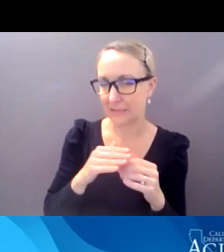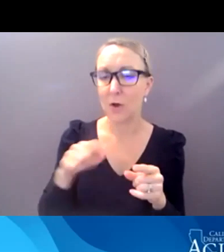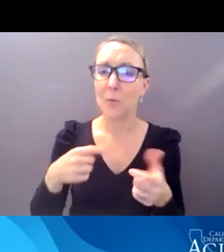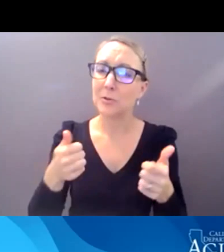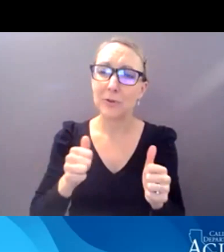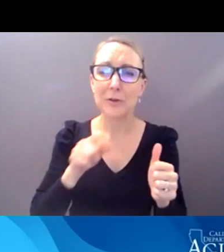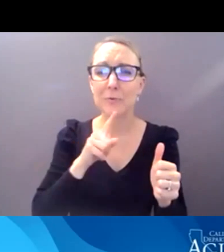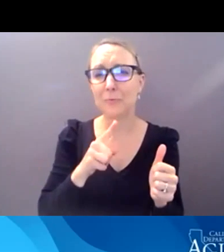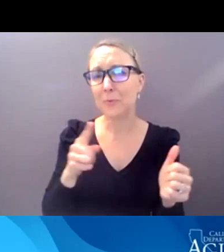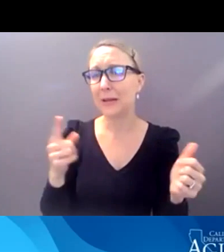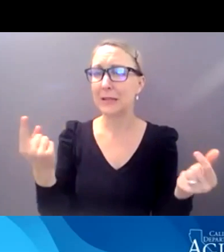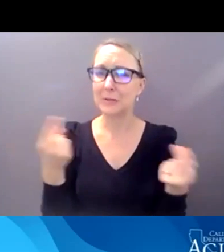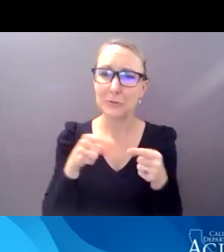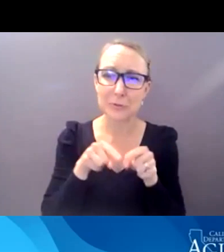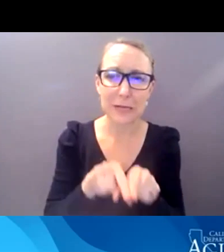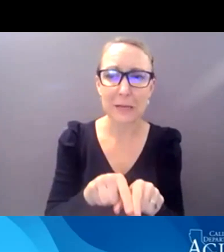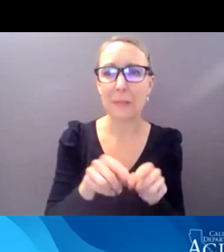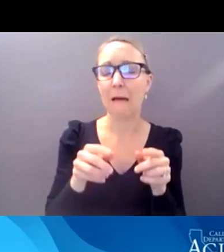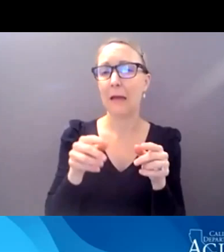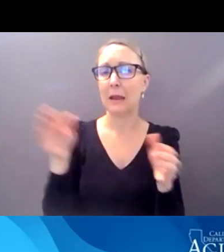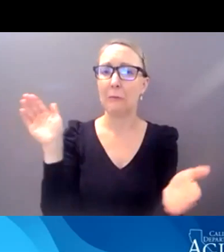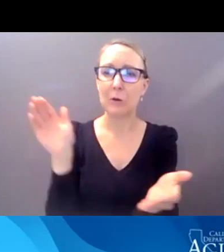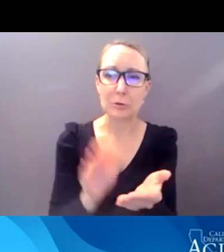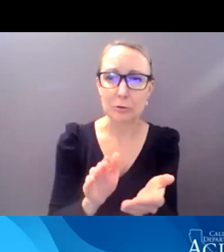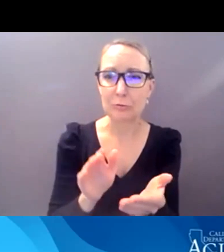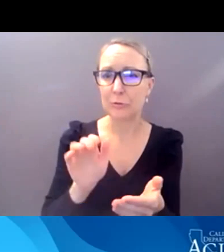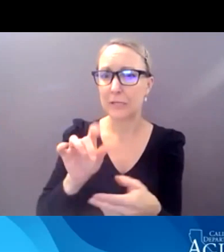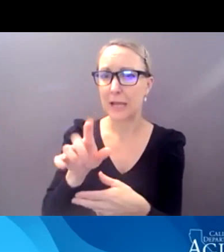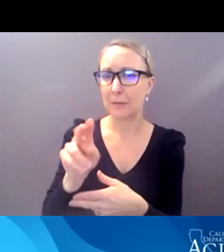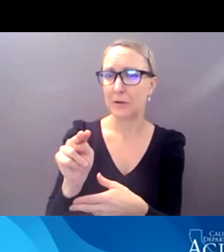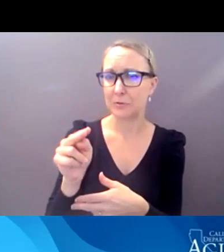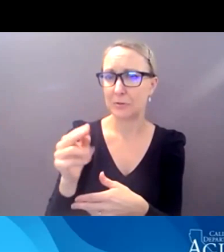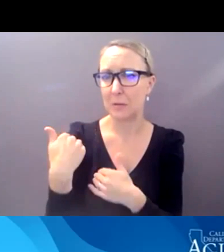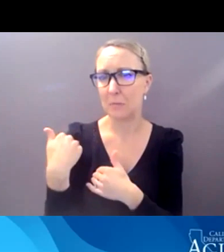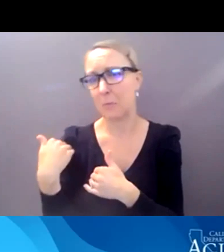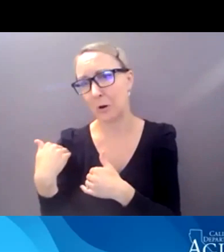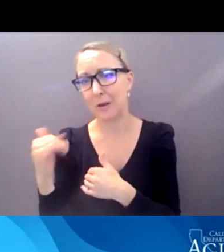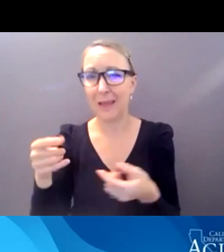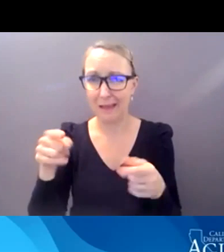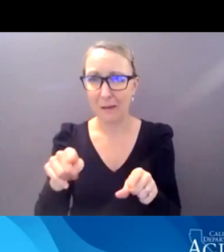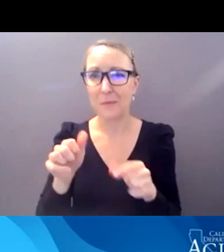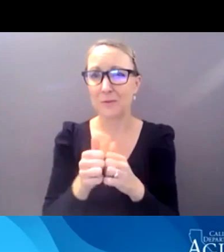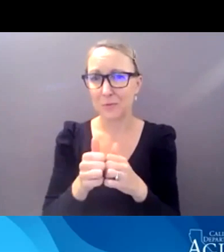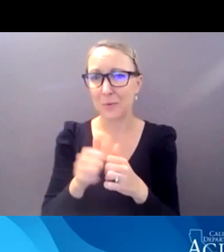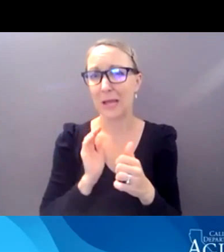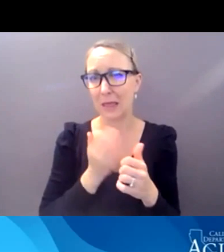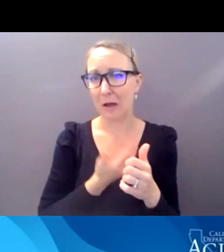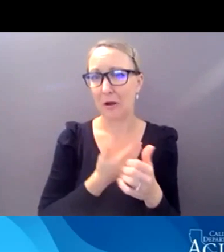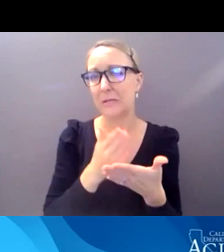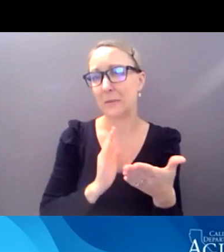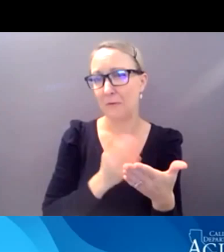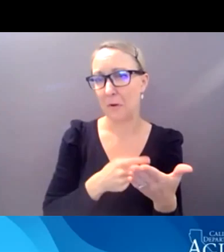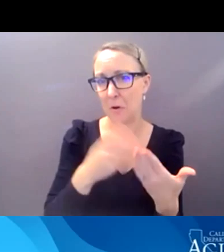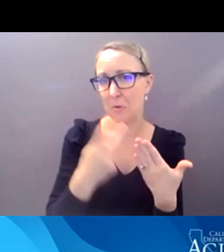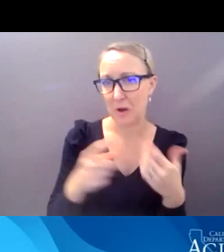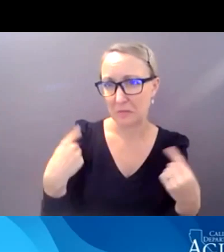and reduce the administrative burden that sometimes has gone along with the Older Americans Act programs, moving to